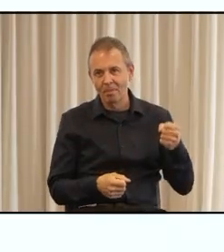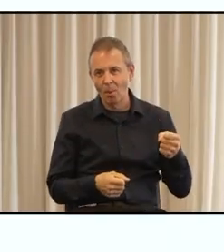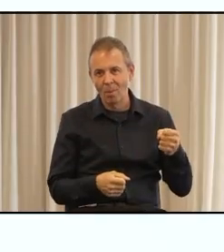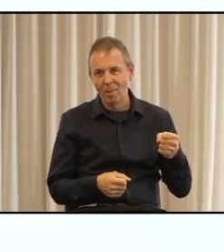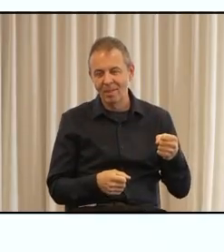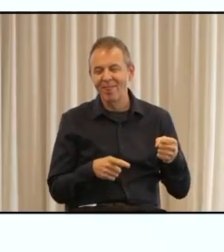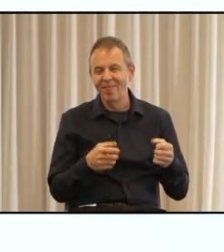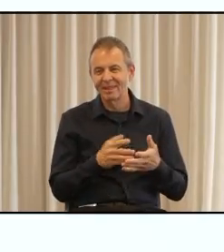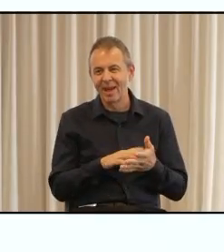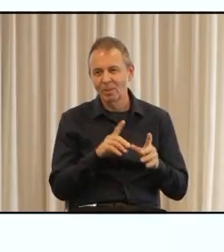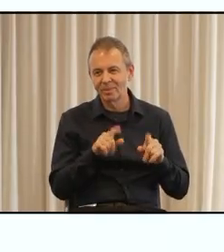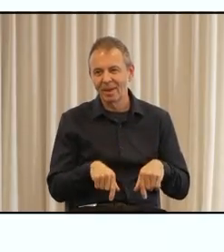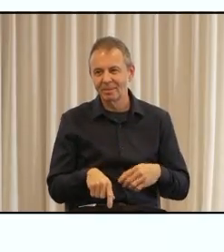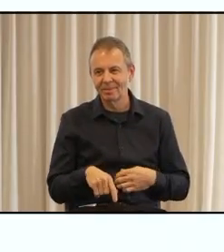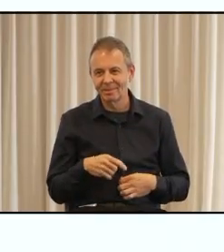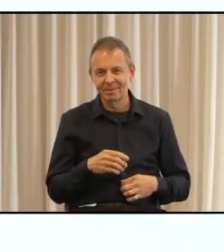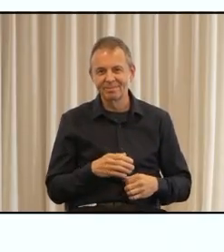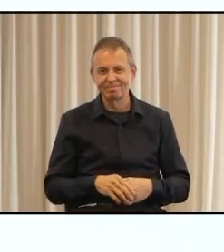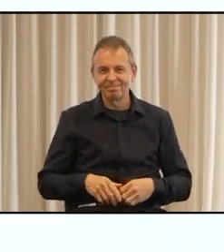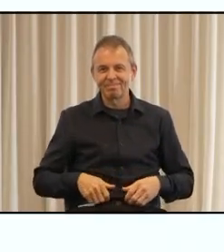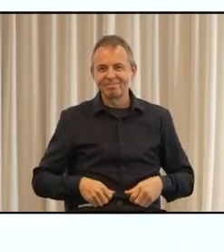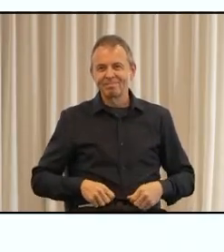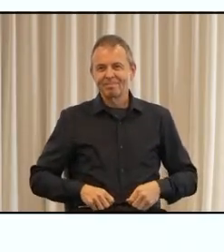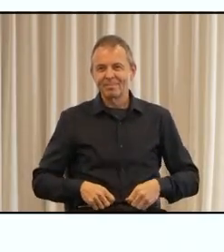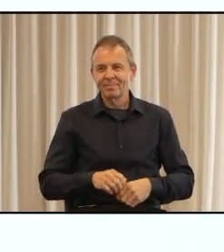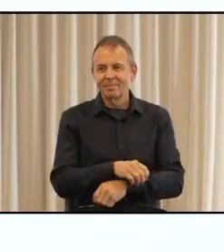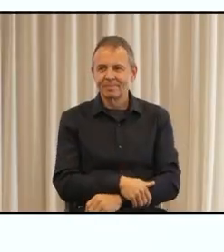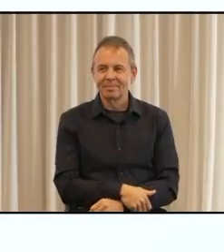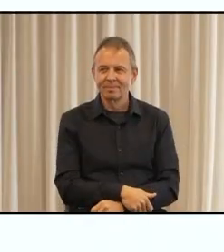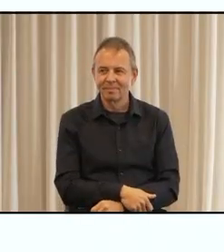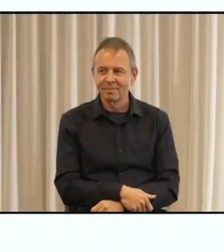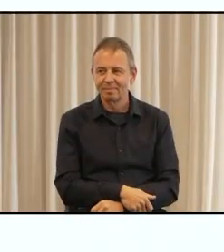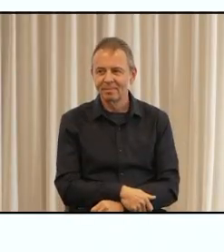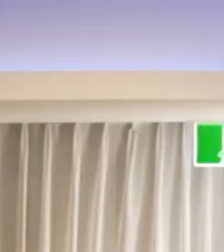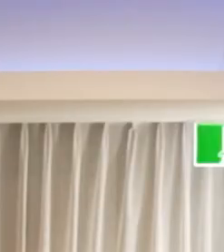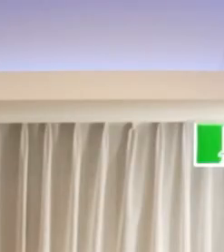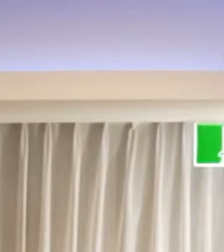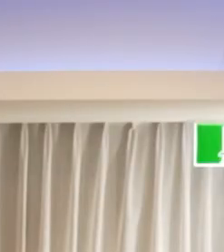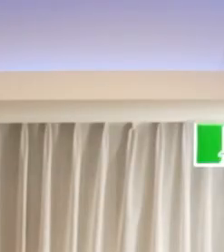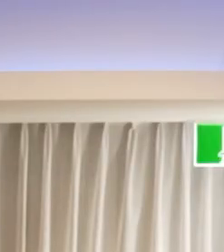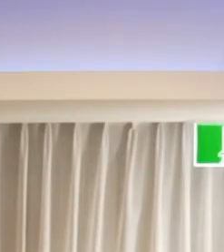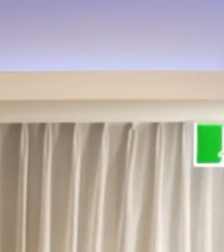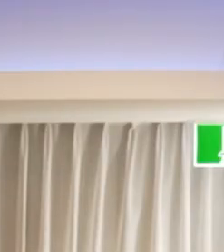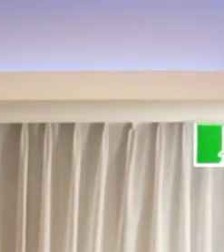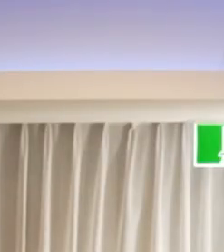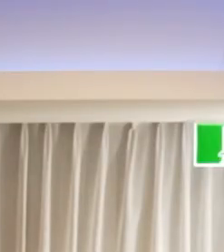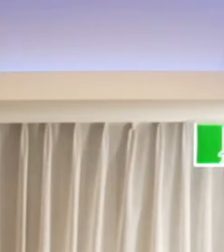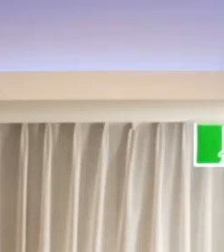how that came about, because it's not something I would have thought of. Yeah, so... And so, is that